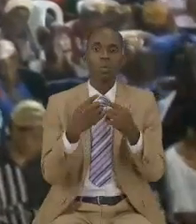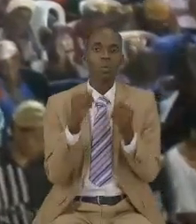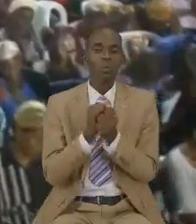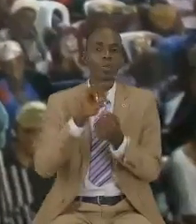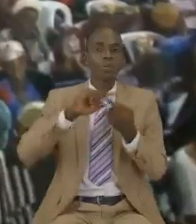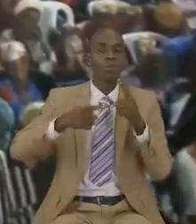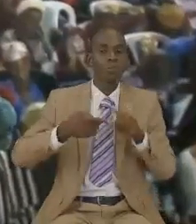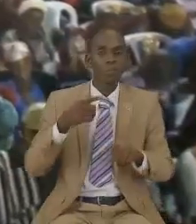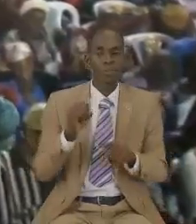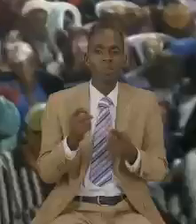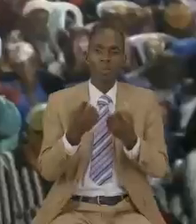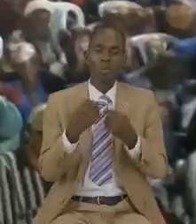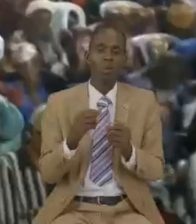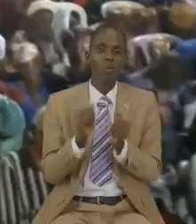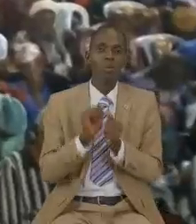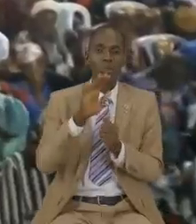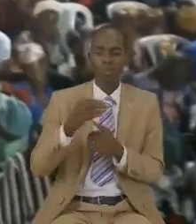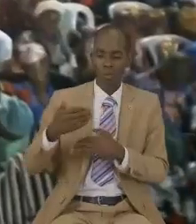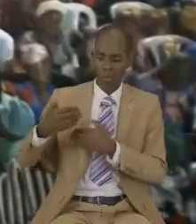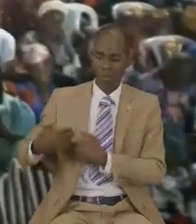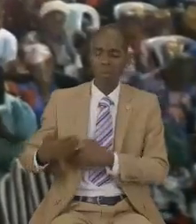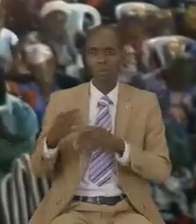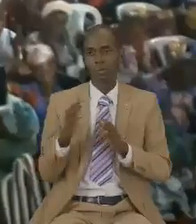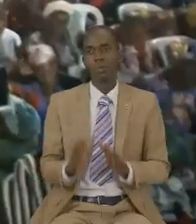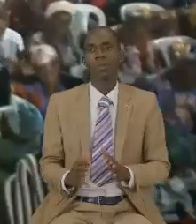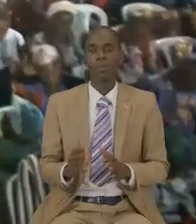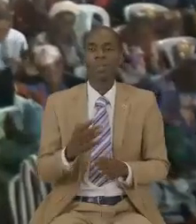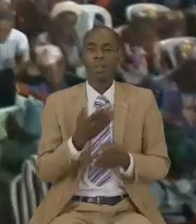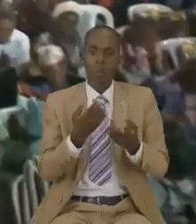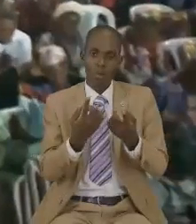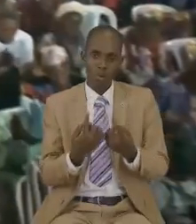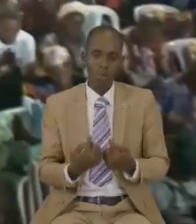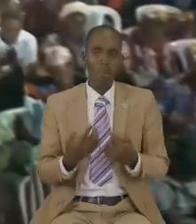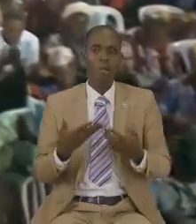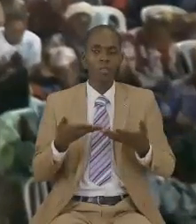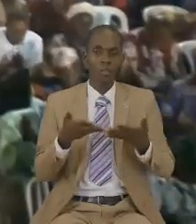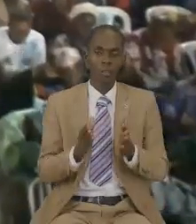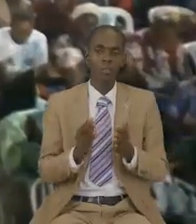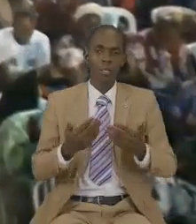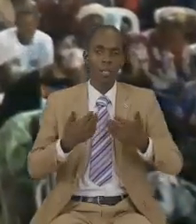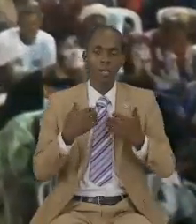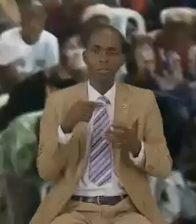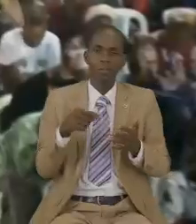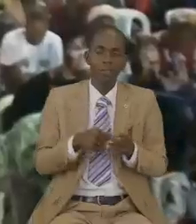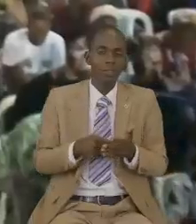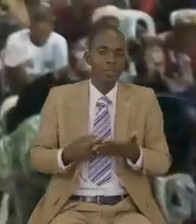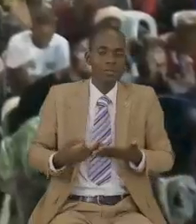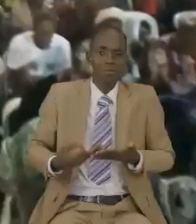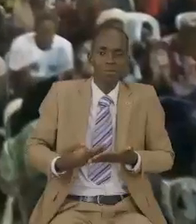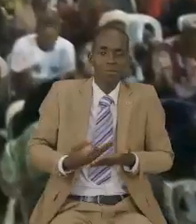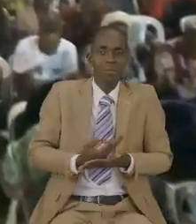your neighbor. Let's come and have this refreshing